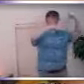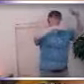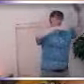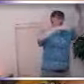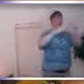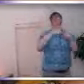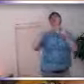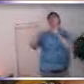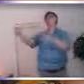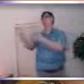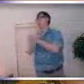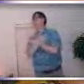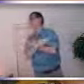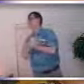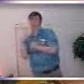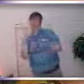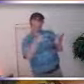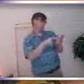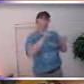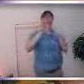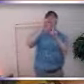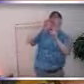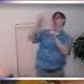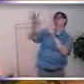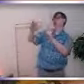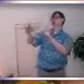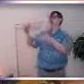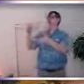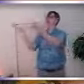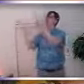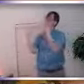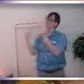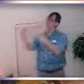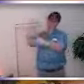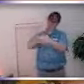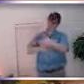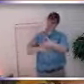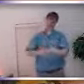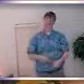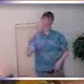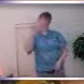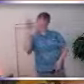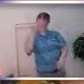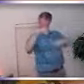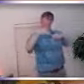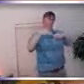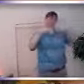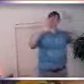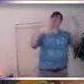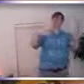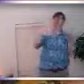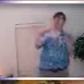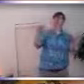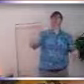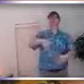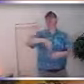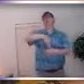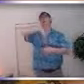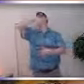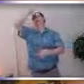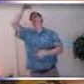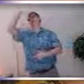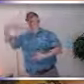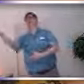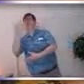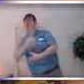love, and that's where choice comes in. The first stage is we started out as spirit